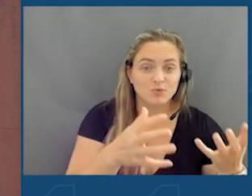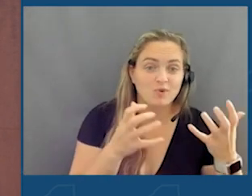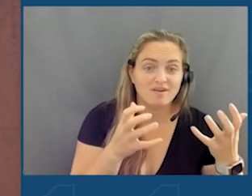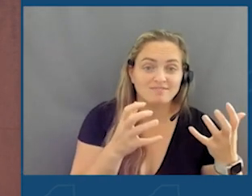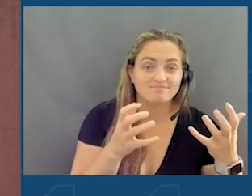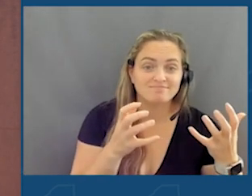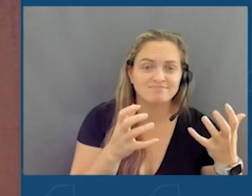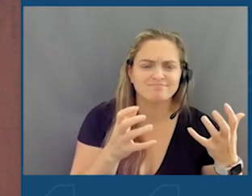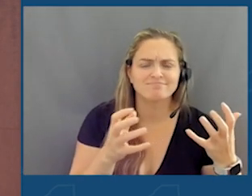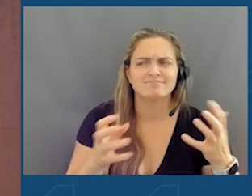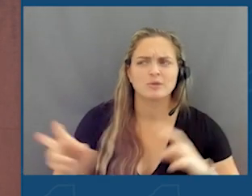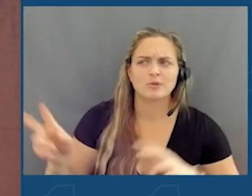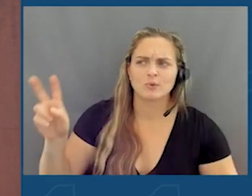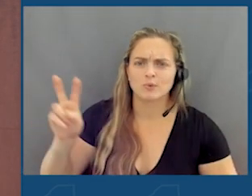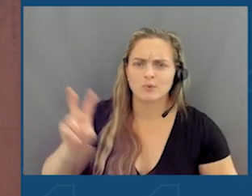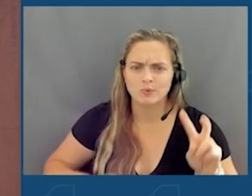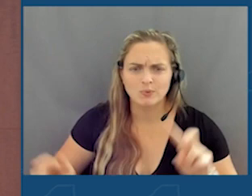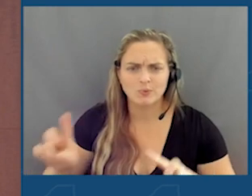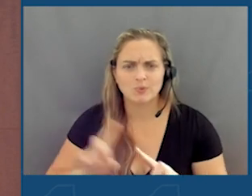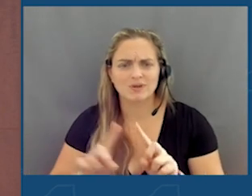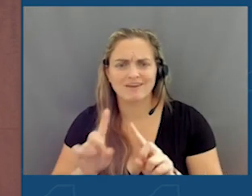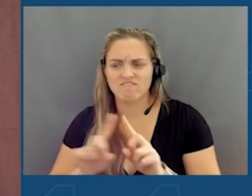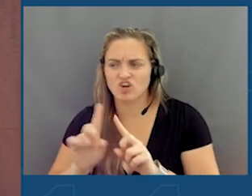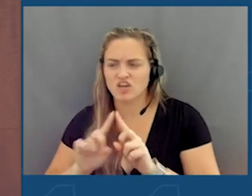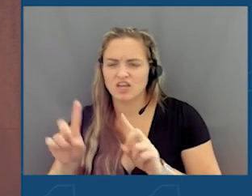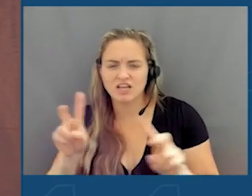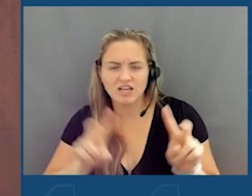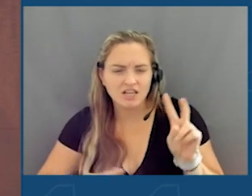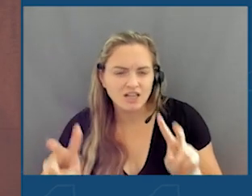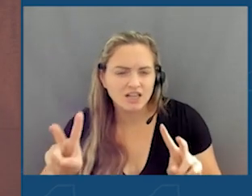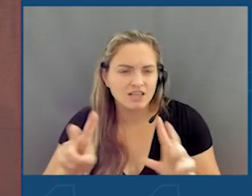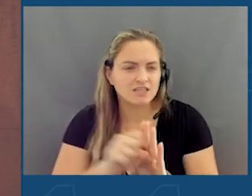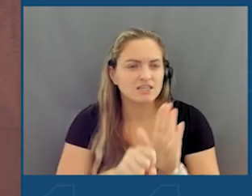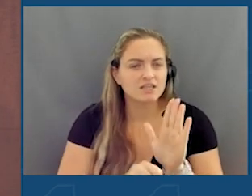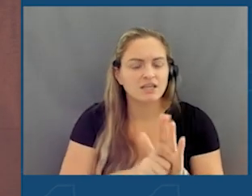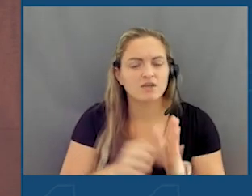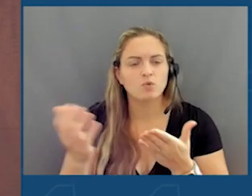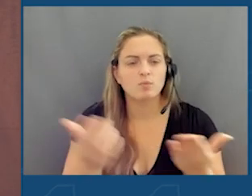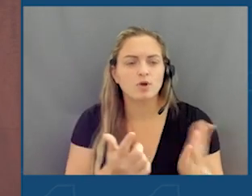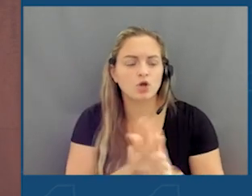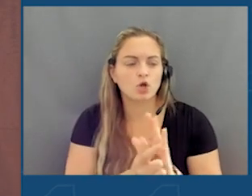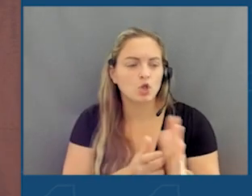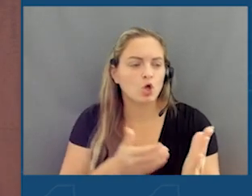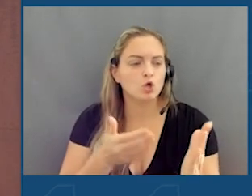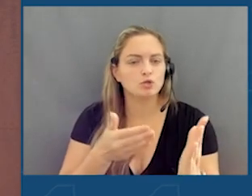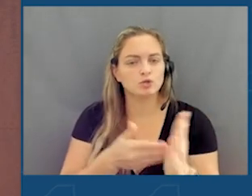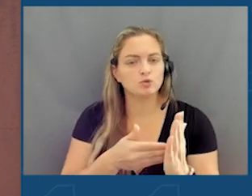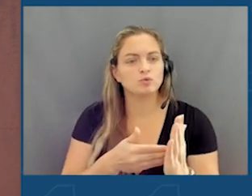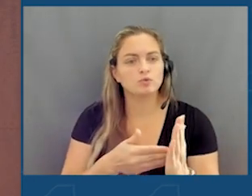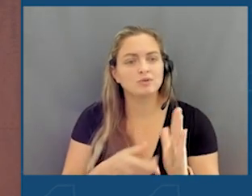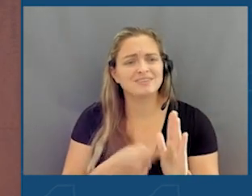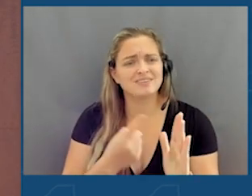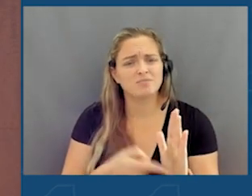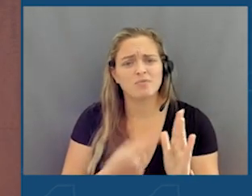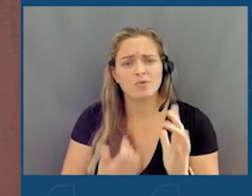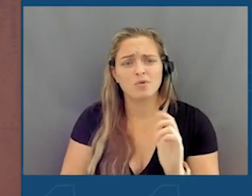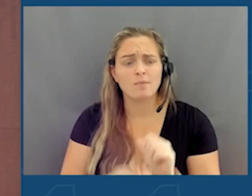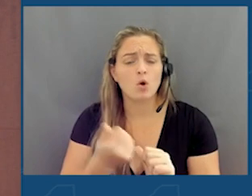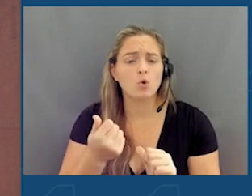you look around at different venues around the state that you're going to bring your lawsuit and go sometimes to the most